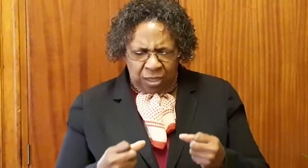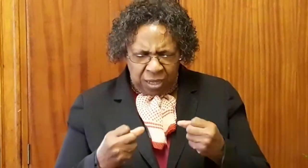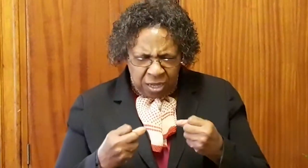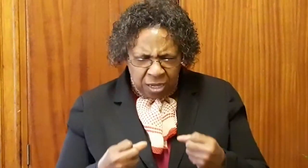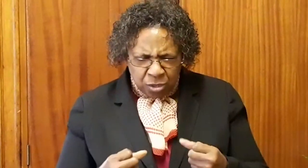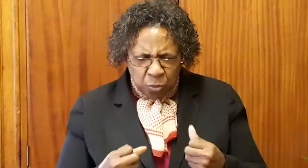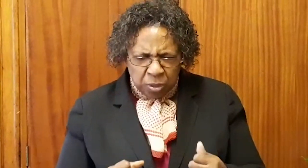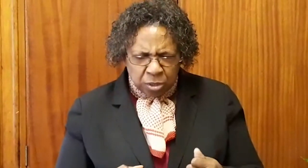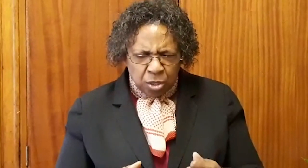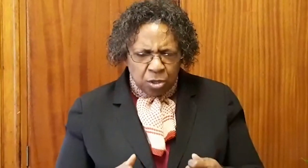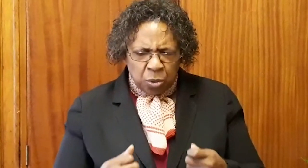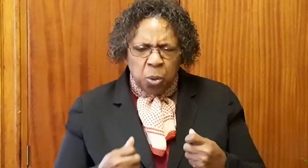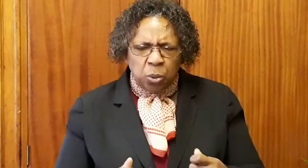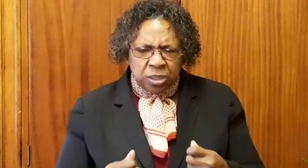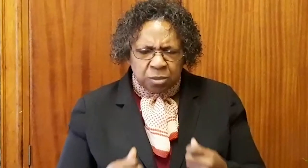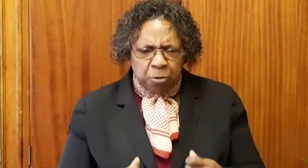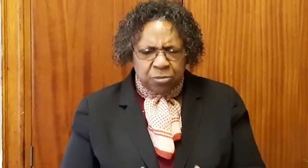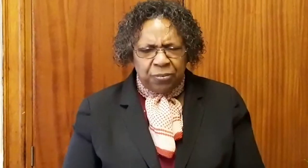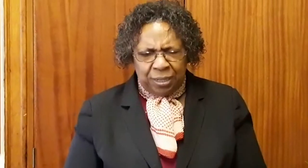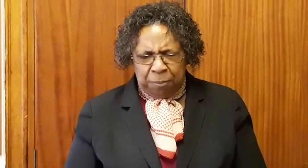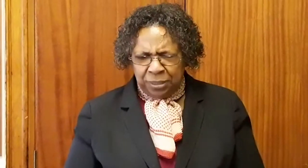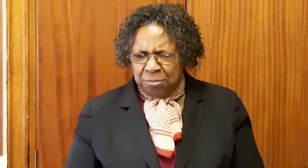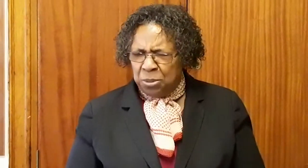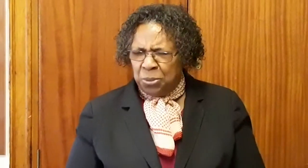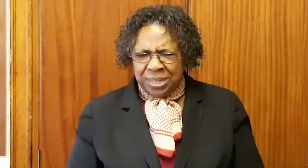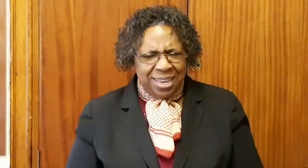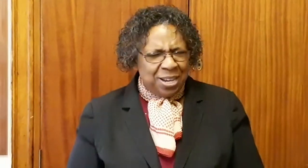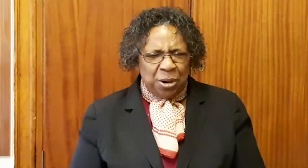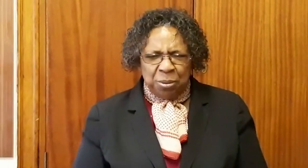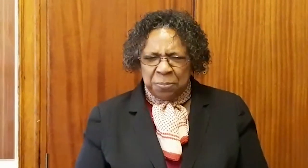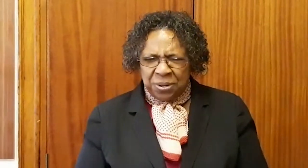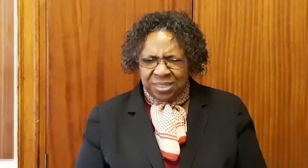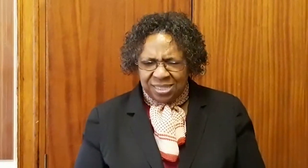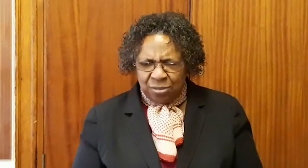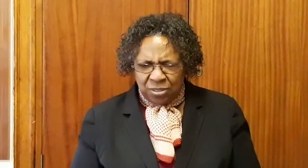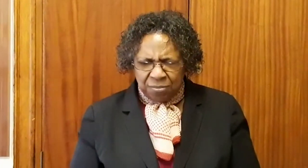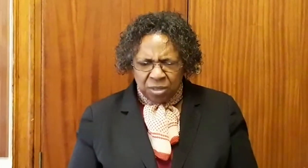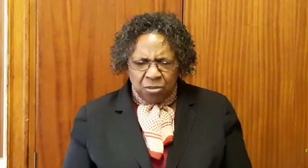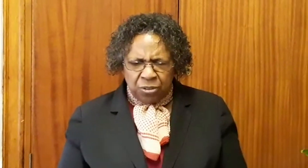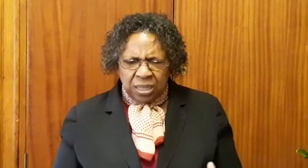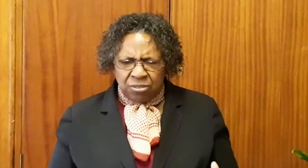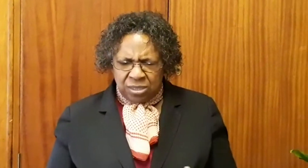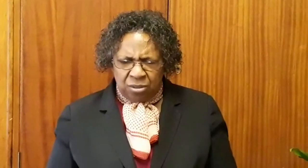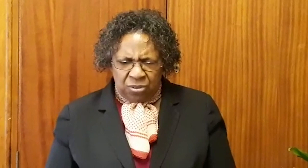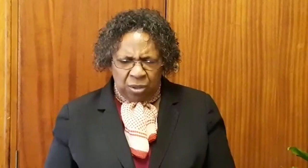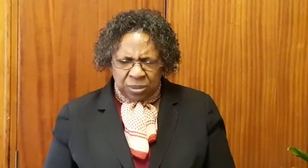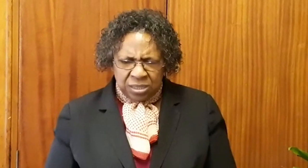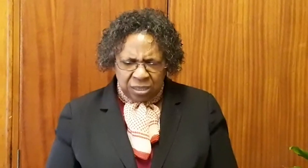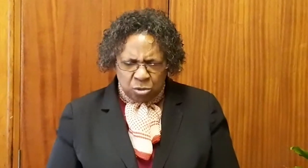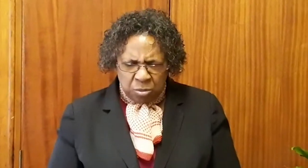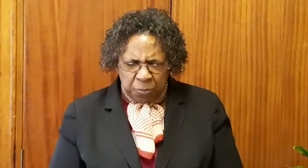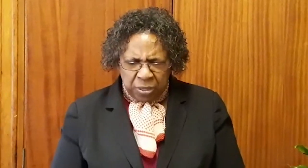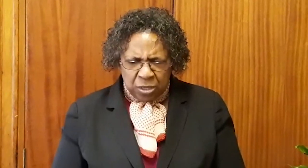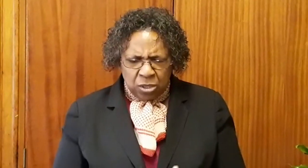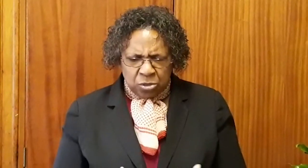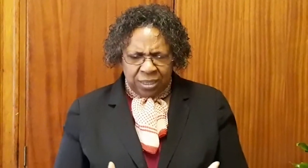As they heard the word, the Holy Spirit fell upon them. Lord, hear our prayer this evening. Forgive us of our